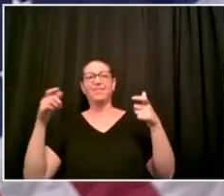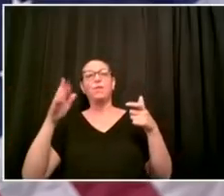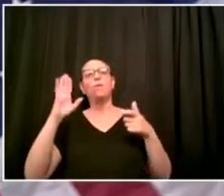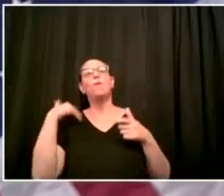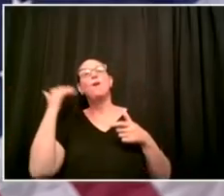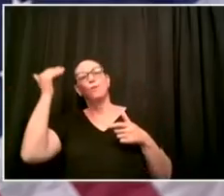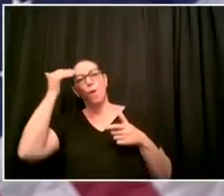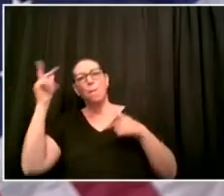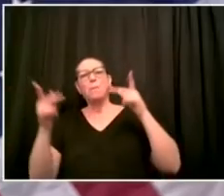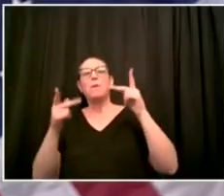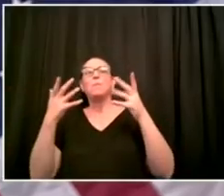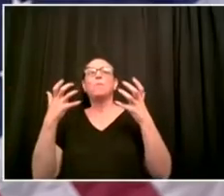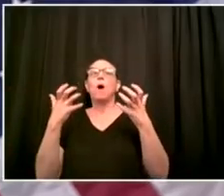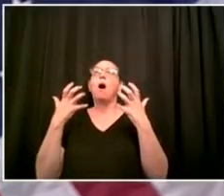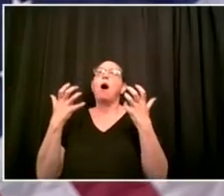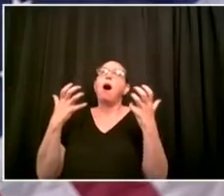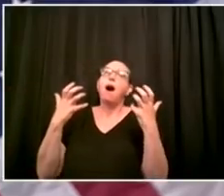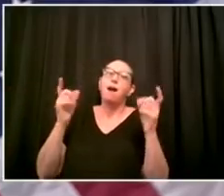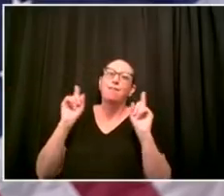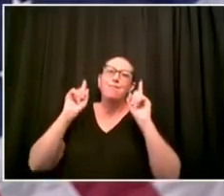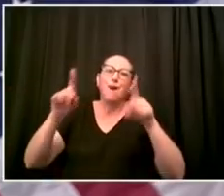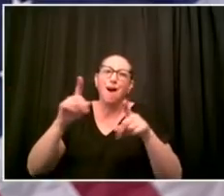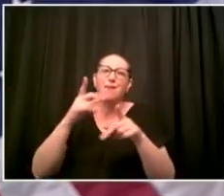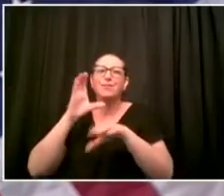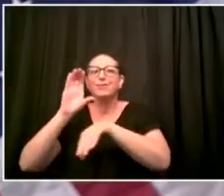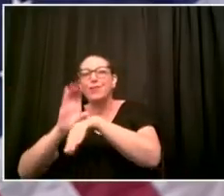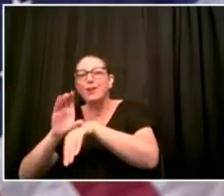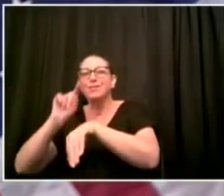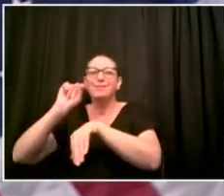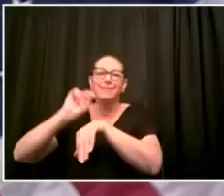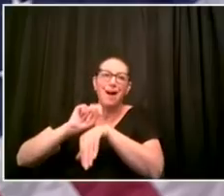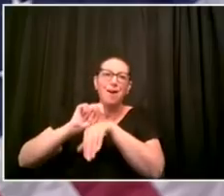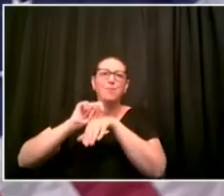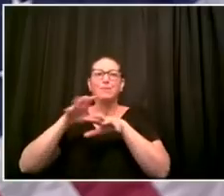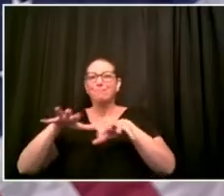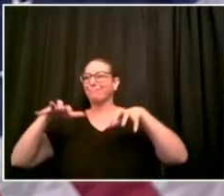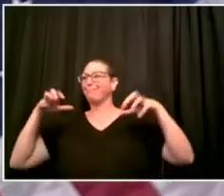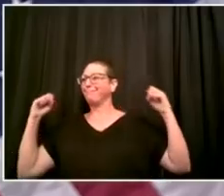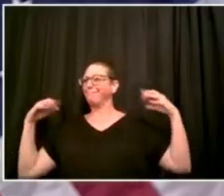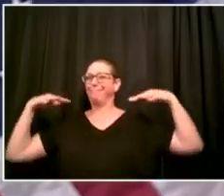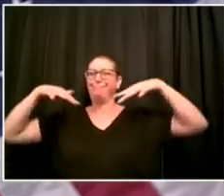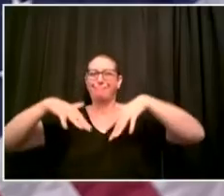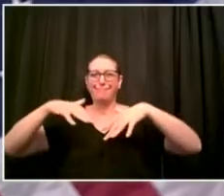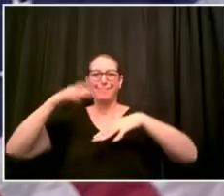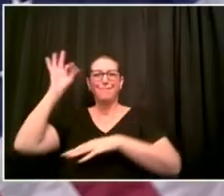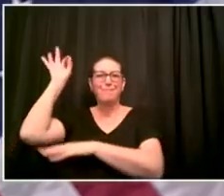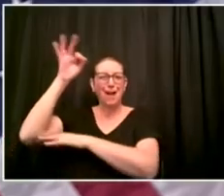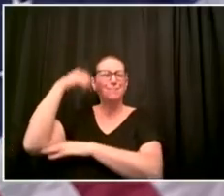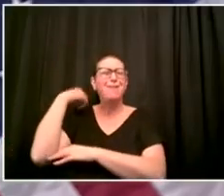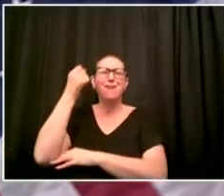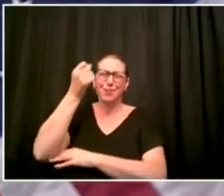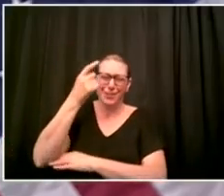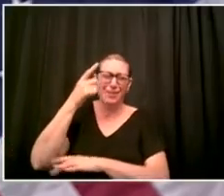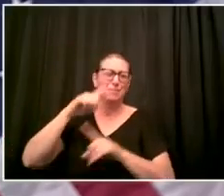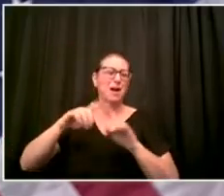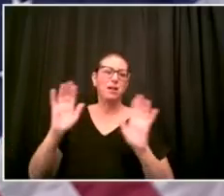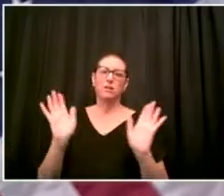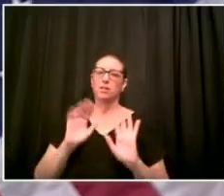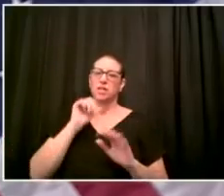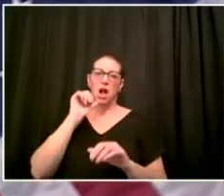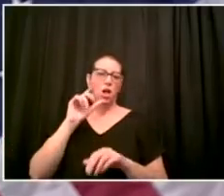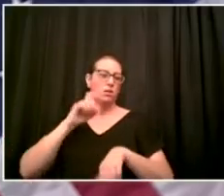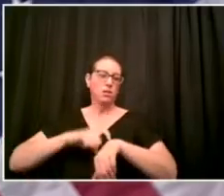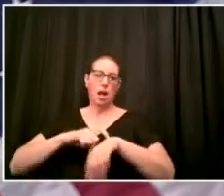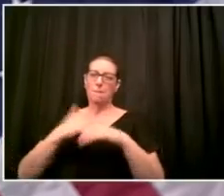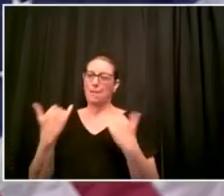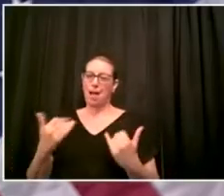saying it is not time. With all due respect to the president left the impression on Friday that any and all religious services should just start again.